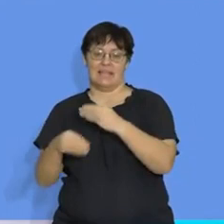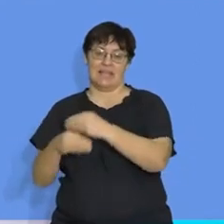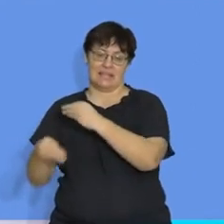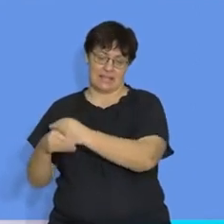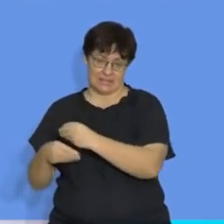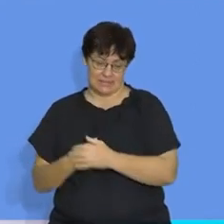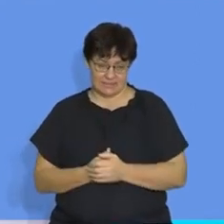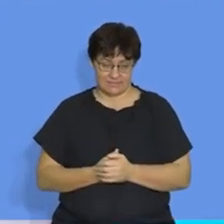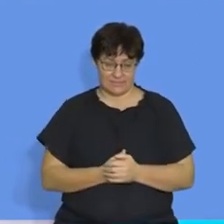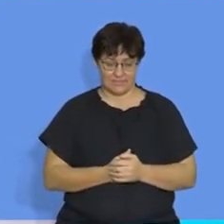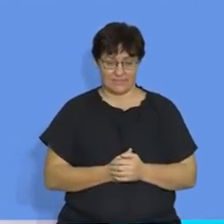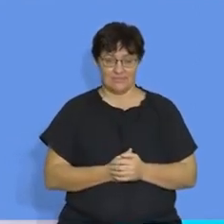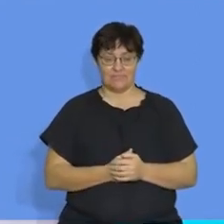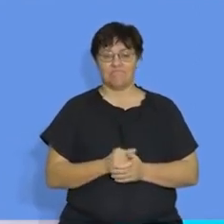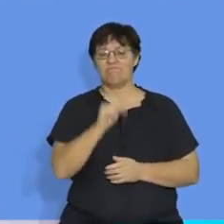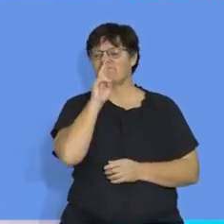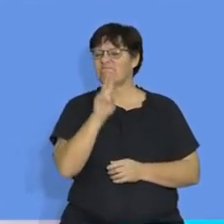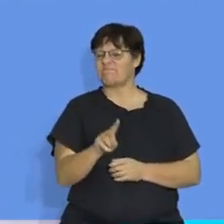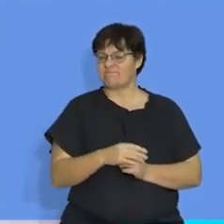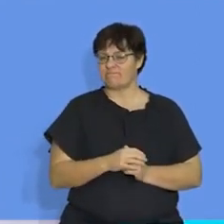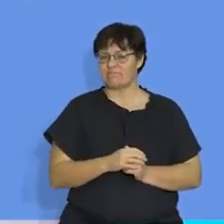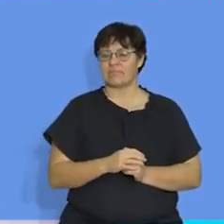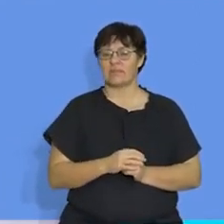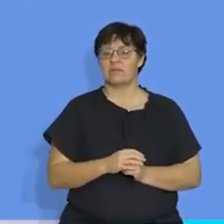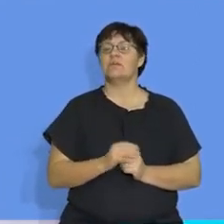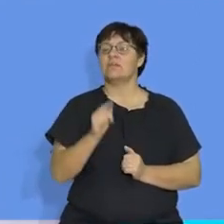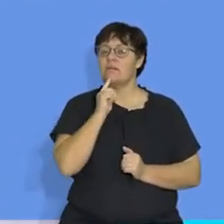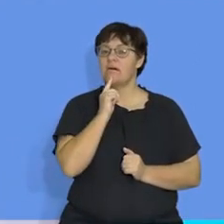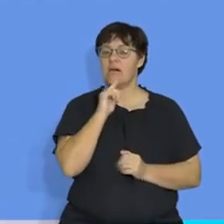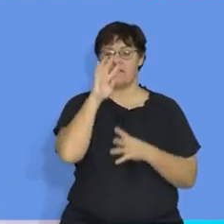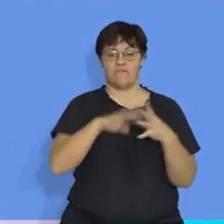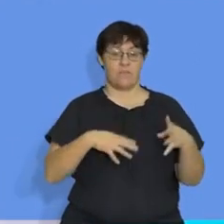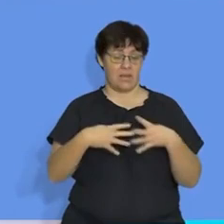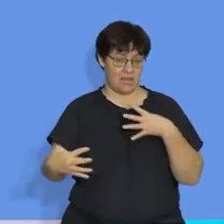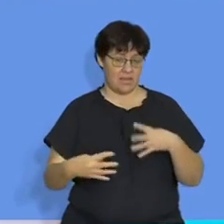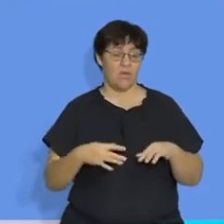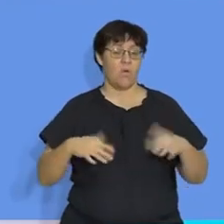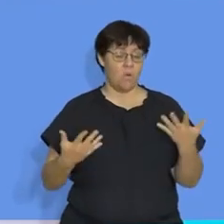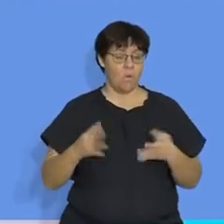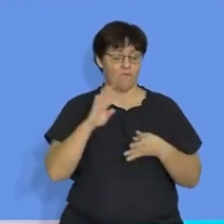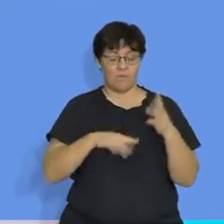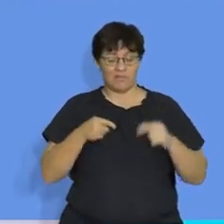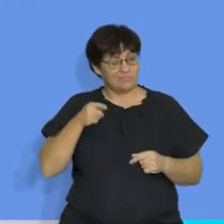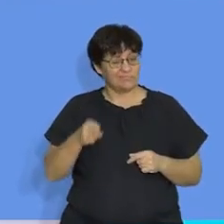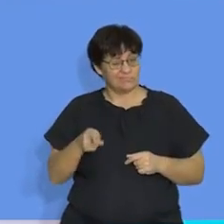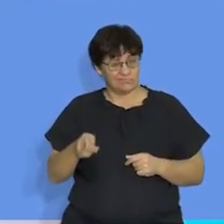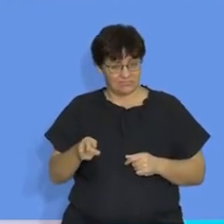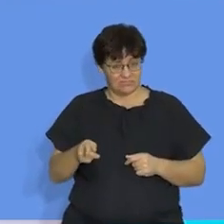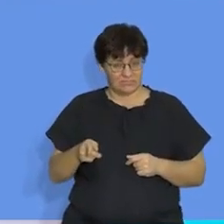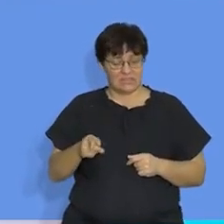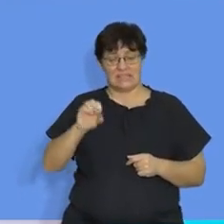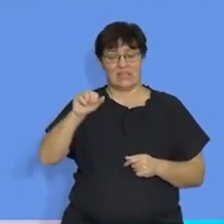together. Let us look at what we can use as a formula, or what is the formula of a